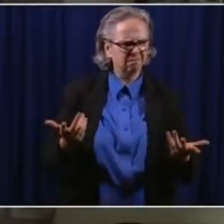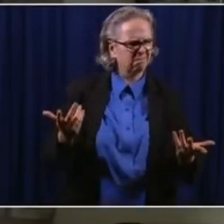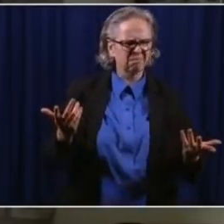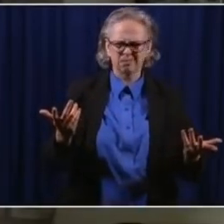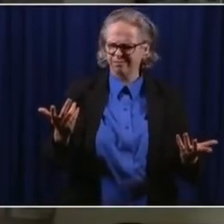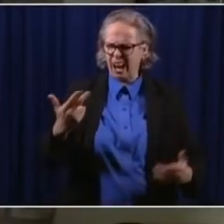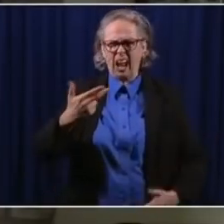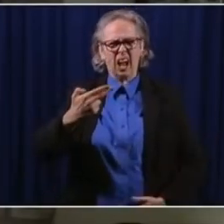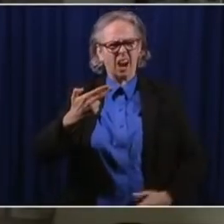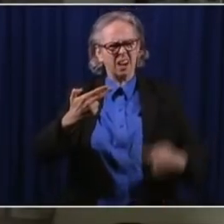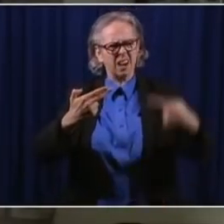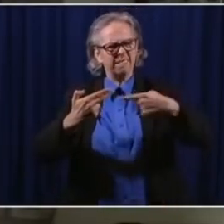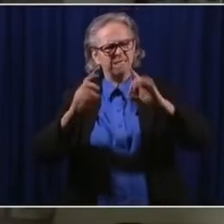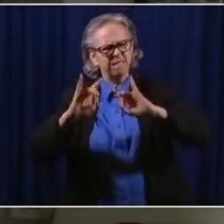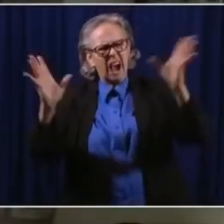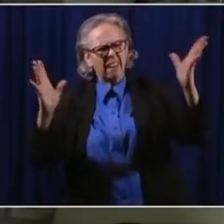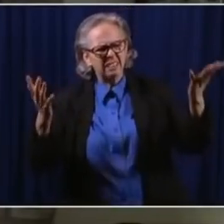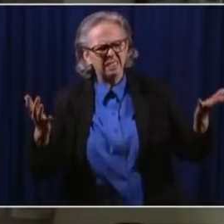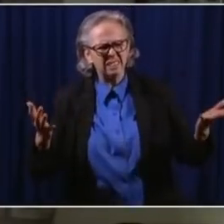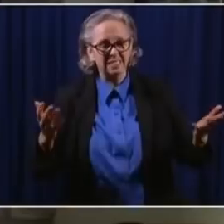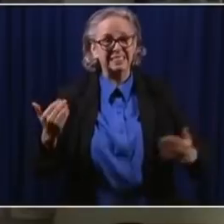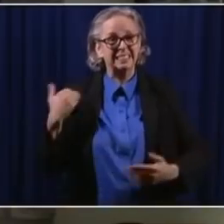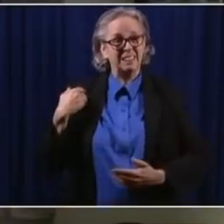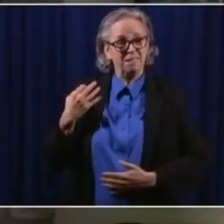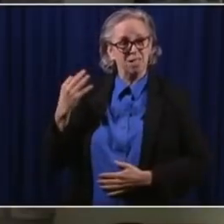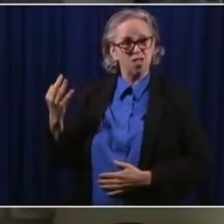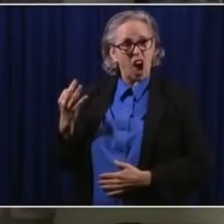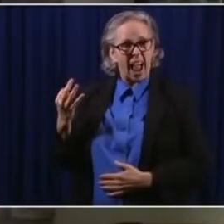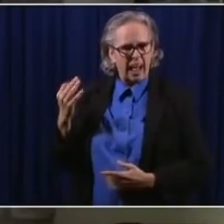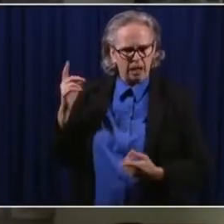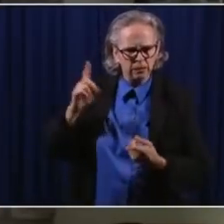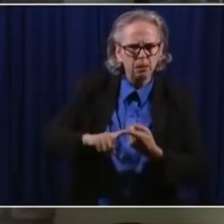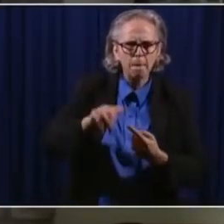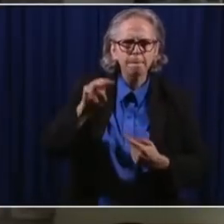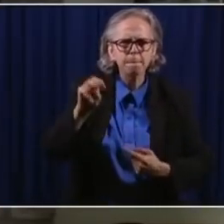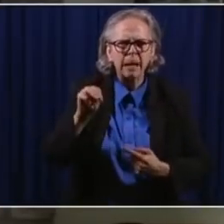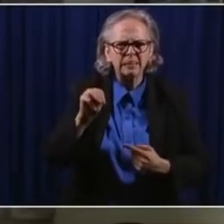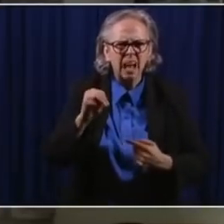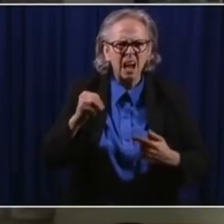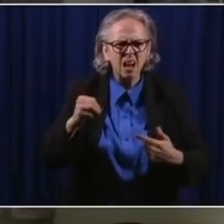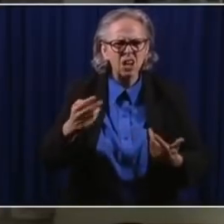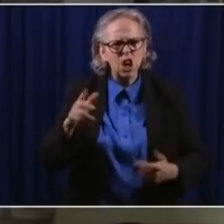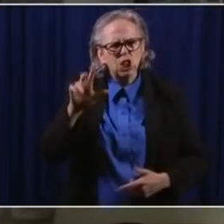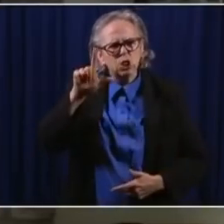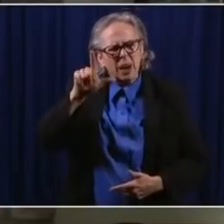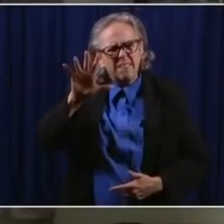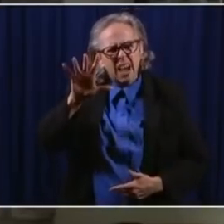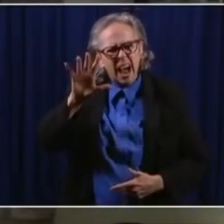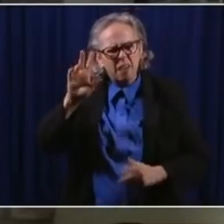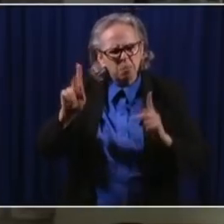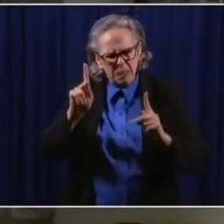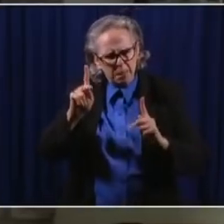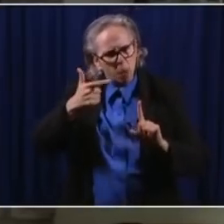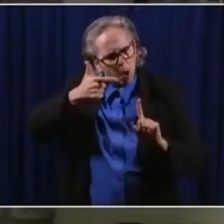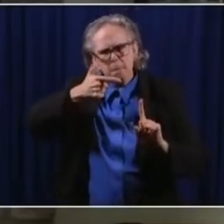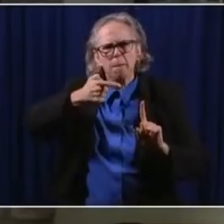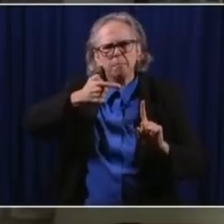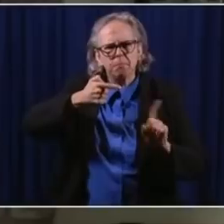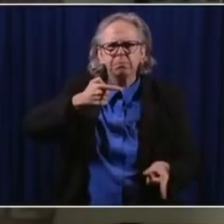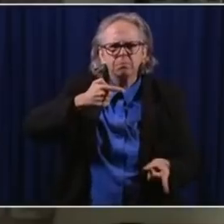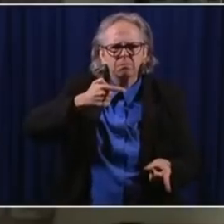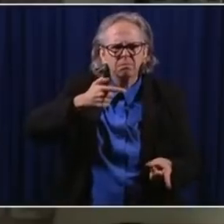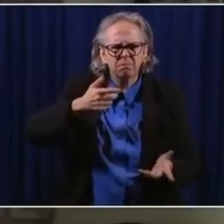through Monday, at least, as far as we can tell, 25 people were shot. In Ohio, 13 of them